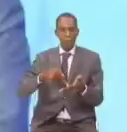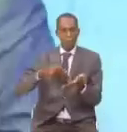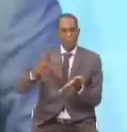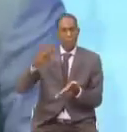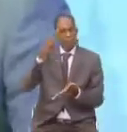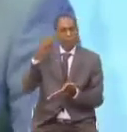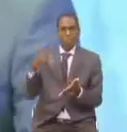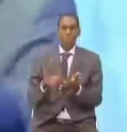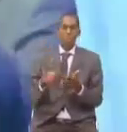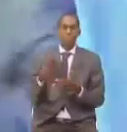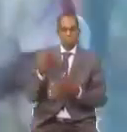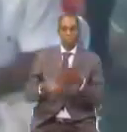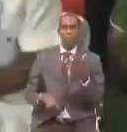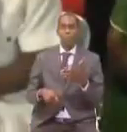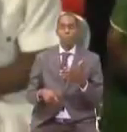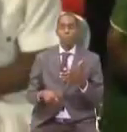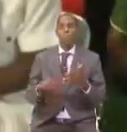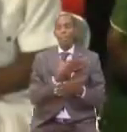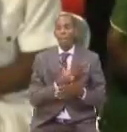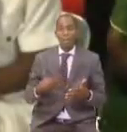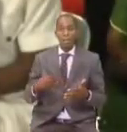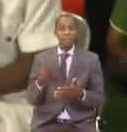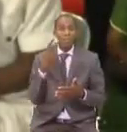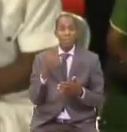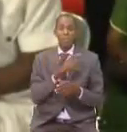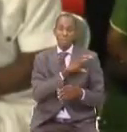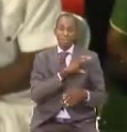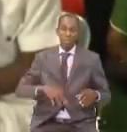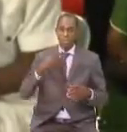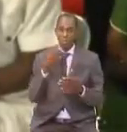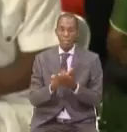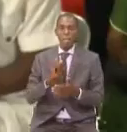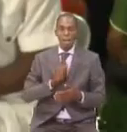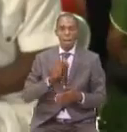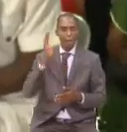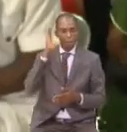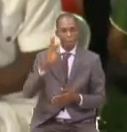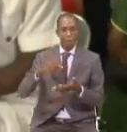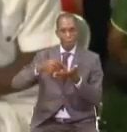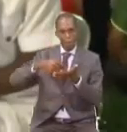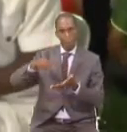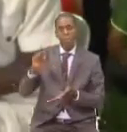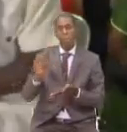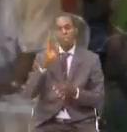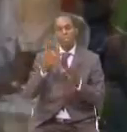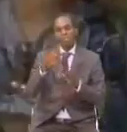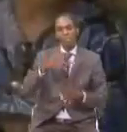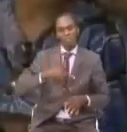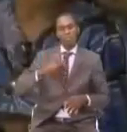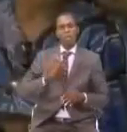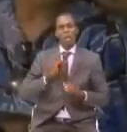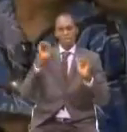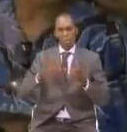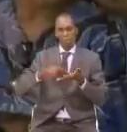I will do better. That's not the thought of God. I'll pay for what I've done. Once you pay for what you've done, you're